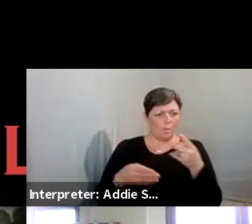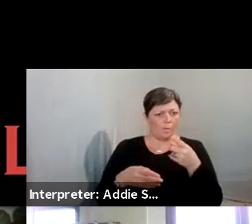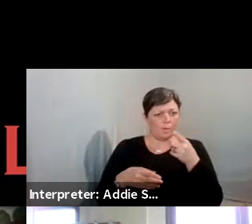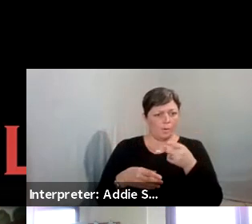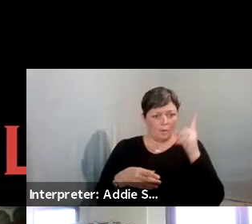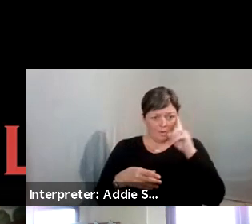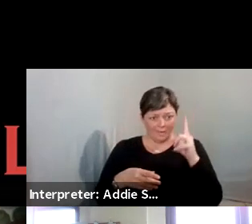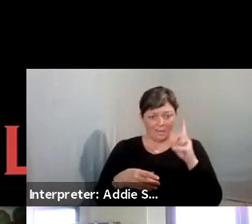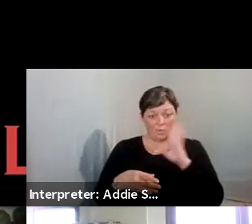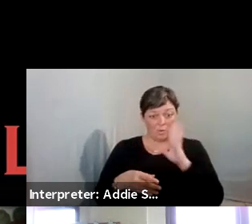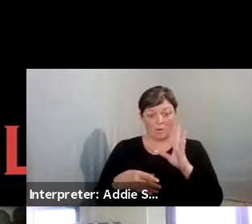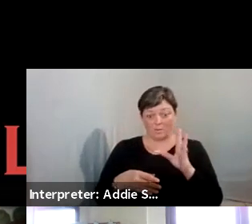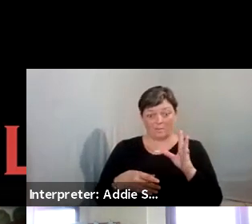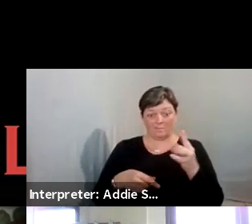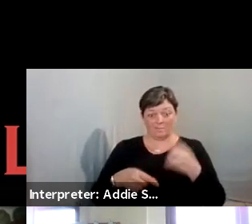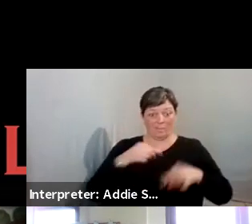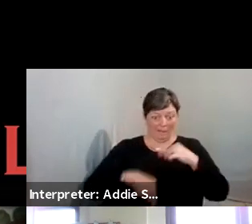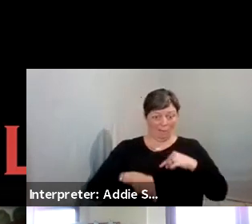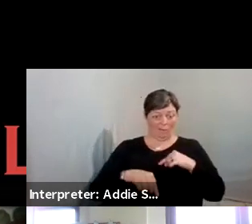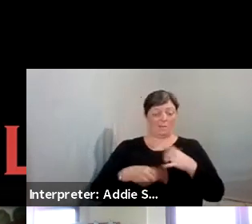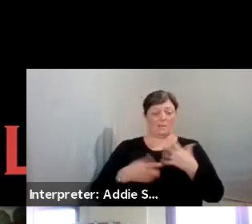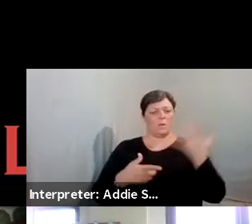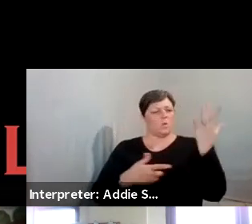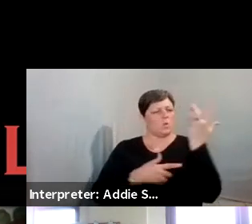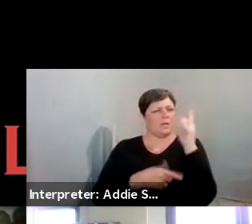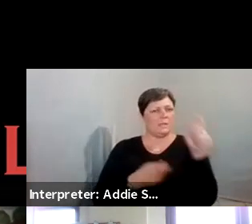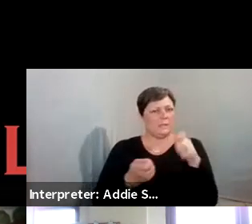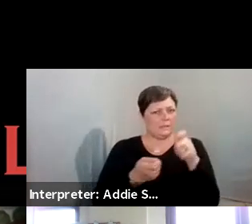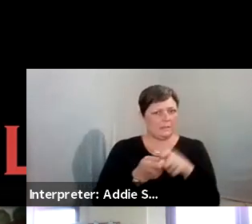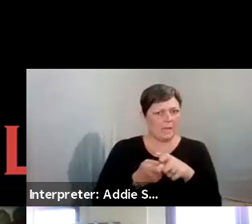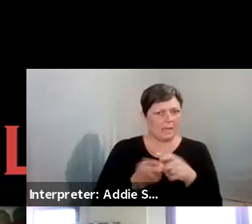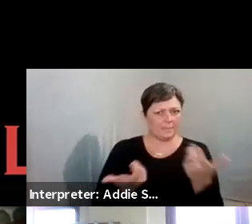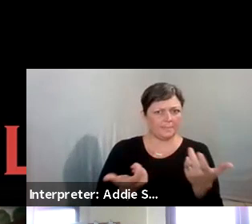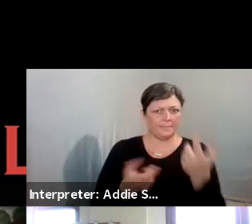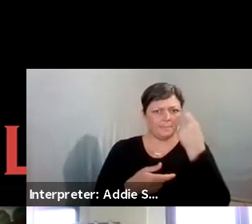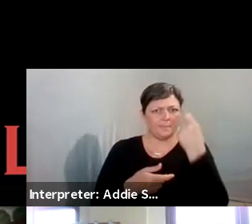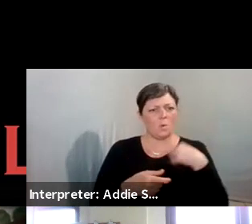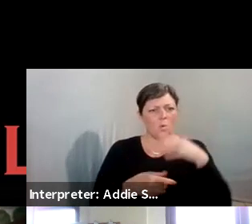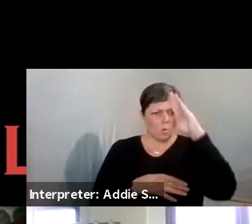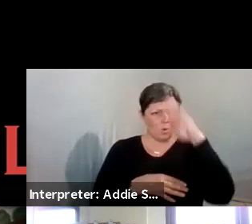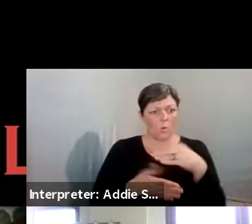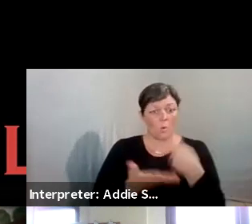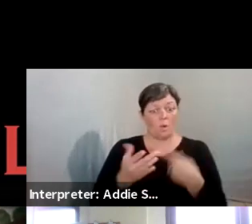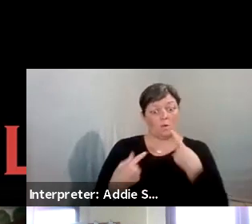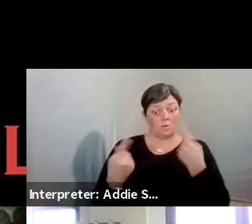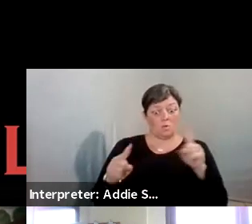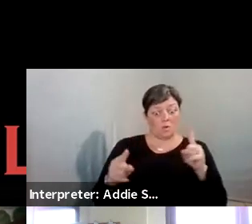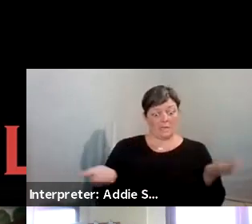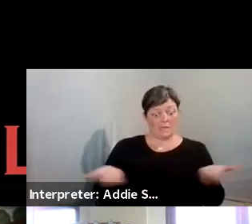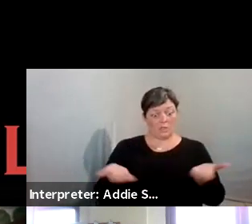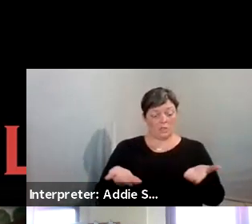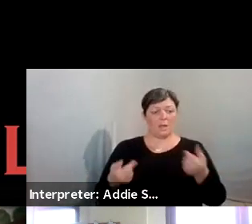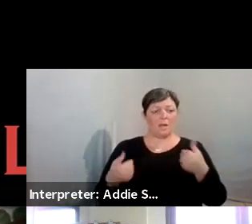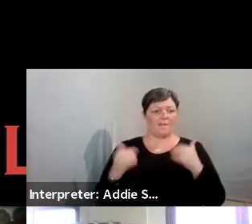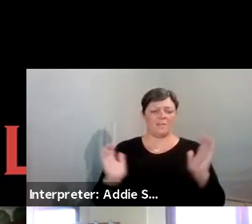be going in reverse again. Why is that exactly? Because I know what worked well for us here. I mean, I have a